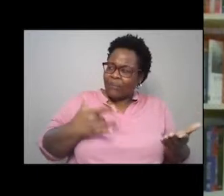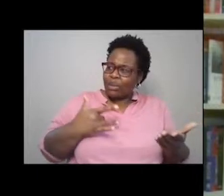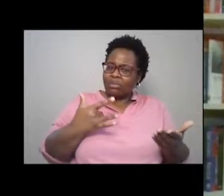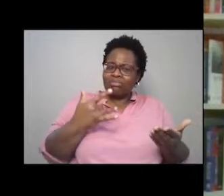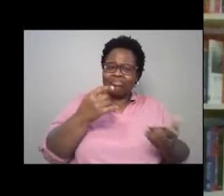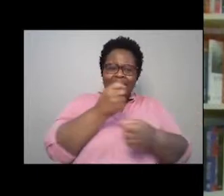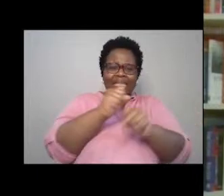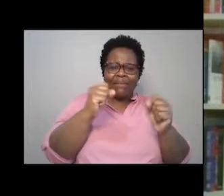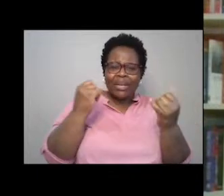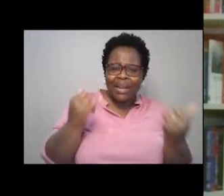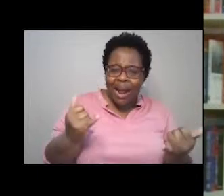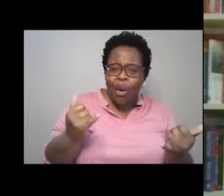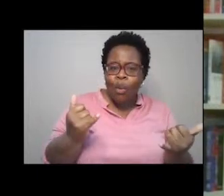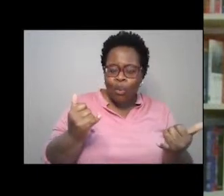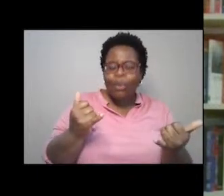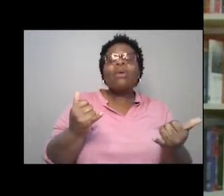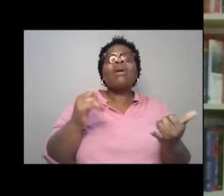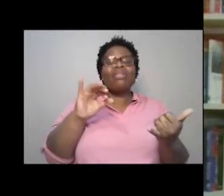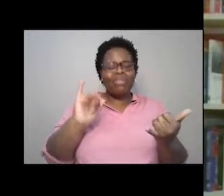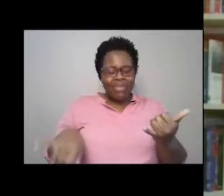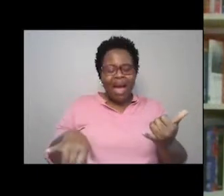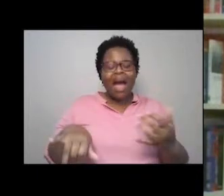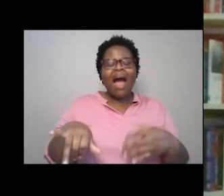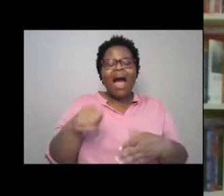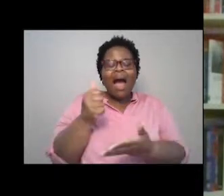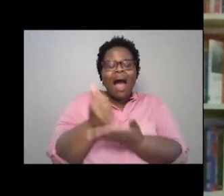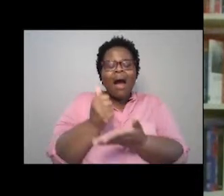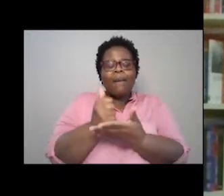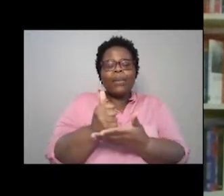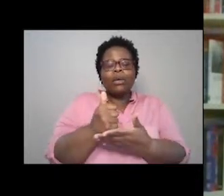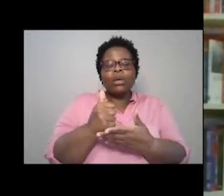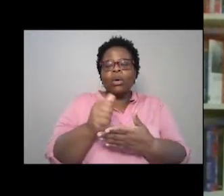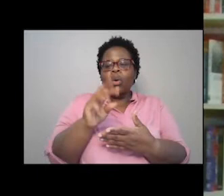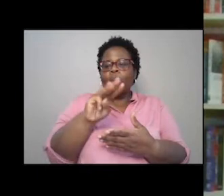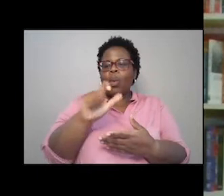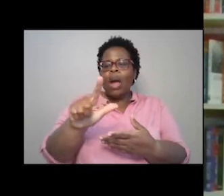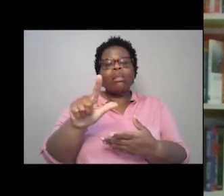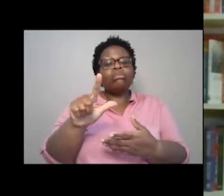it helps to bolster our overall well being.